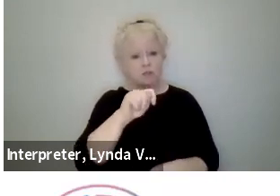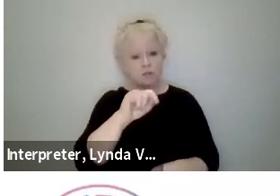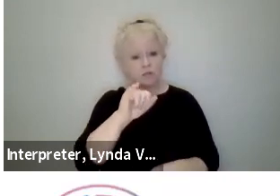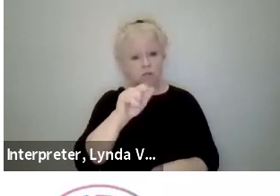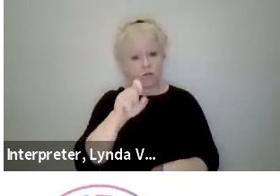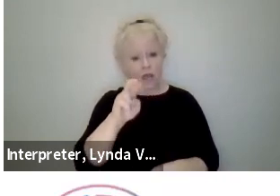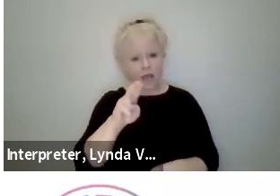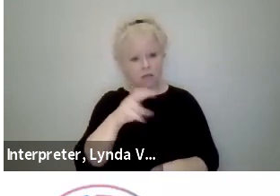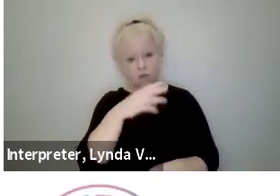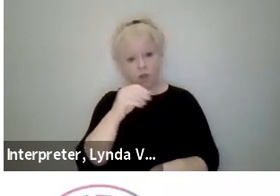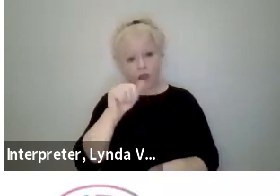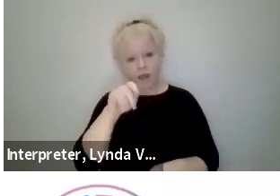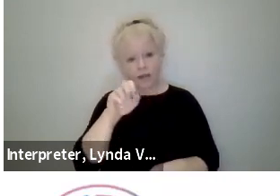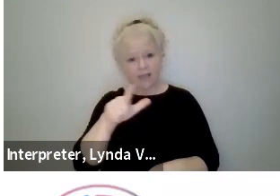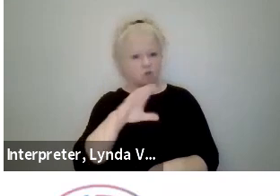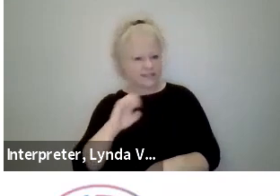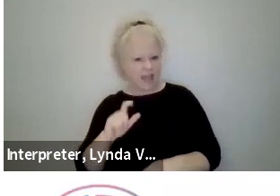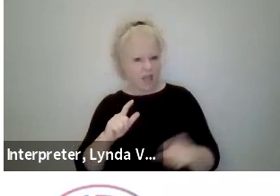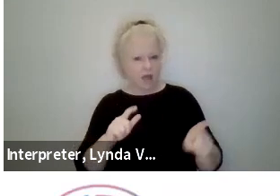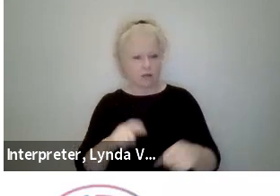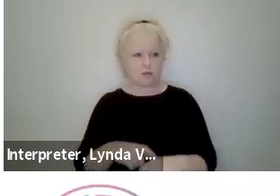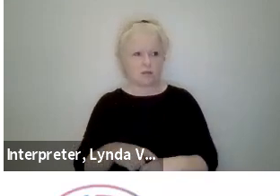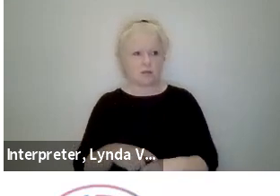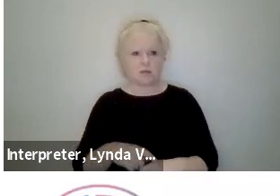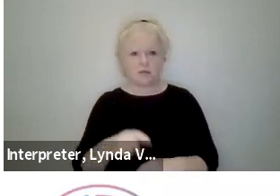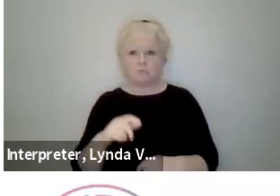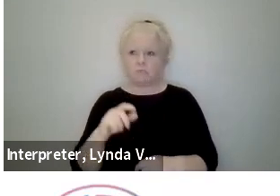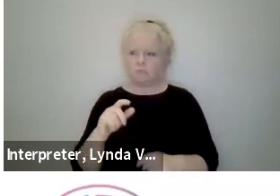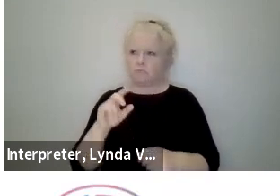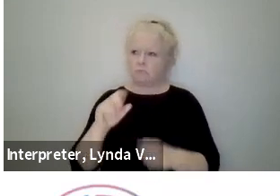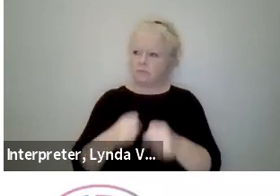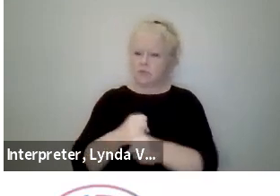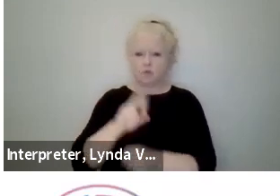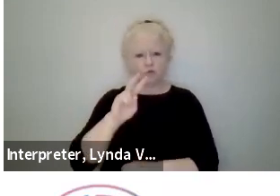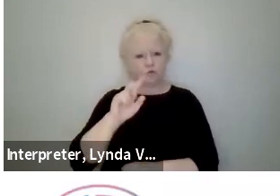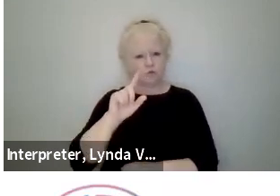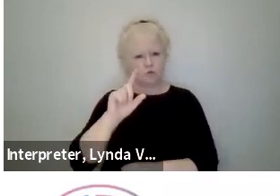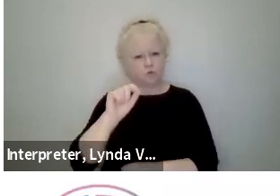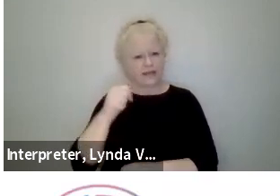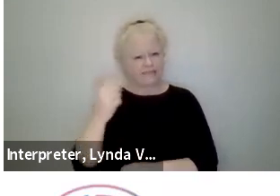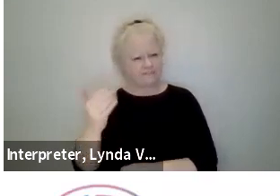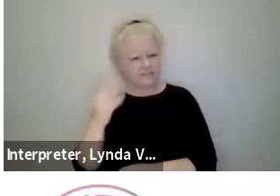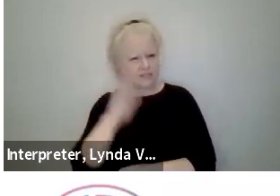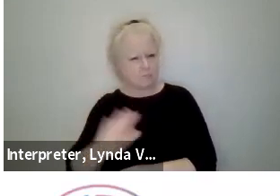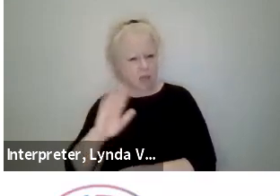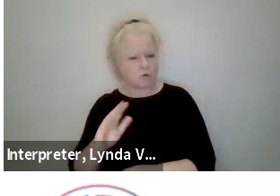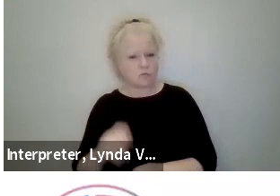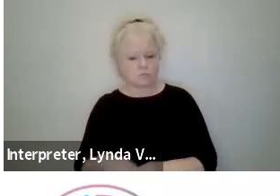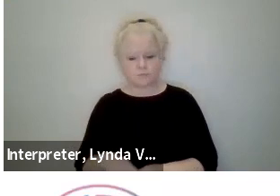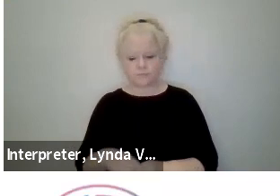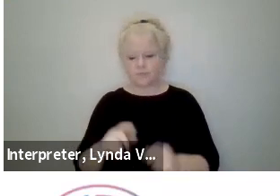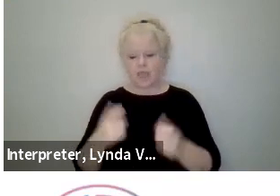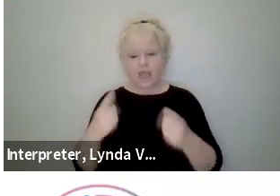had our first conversation that evening. I want to say it was probably April, May of 2015. And I think by June, we had our